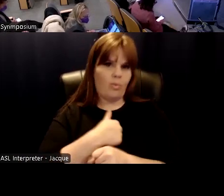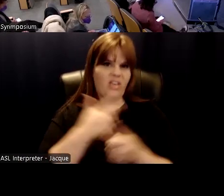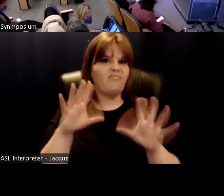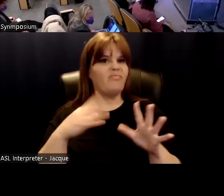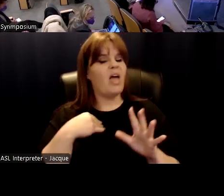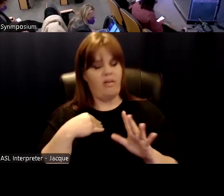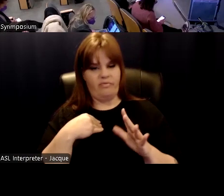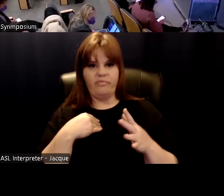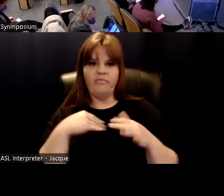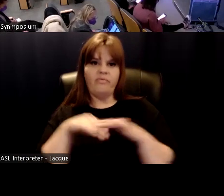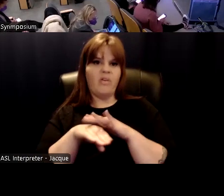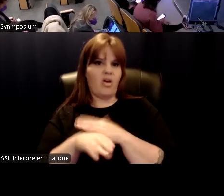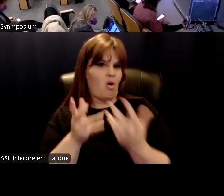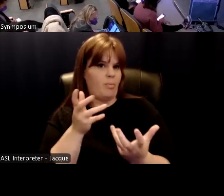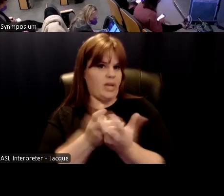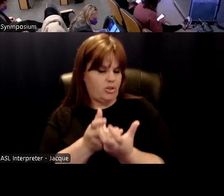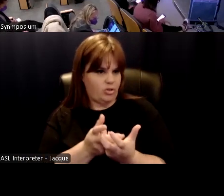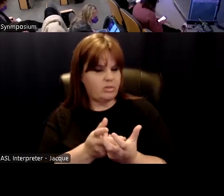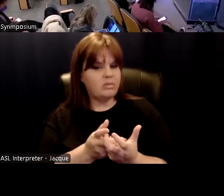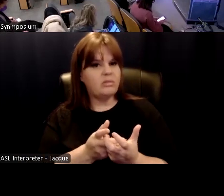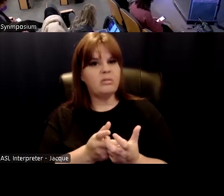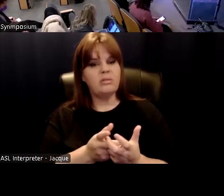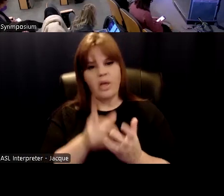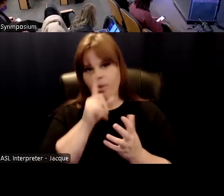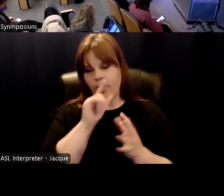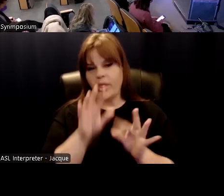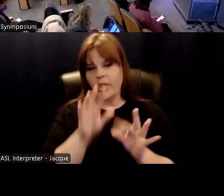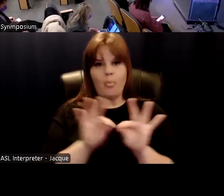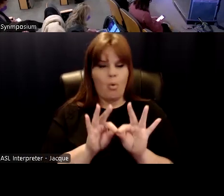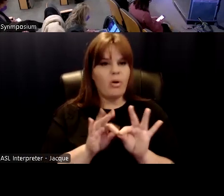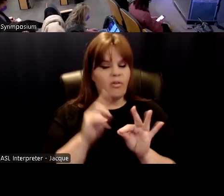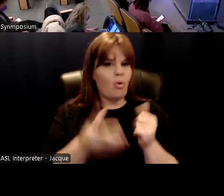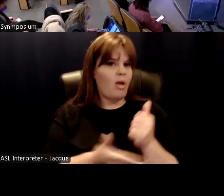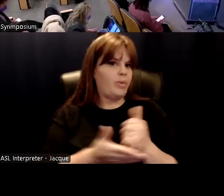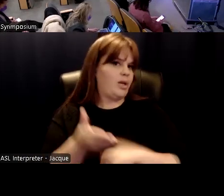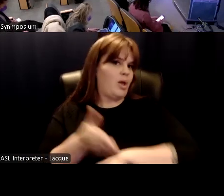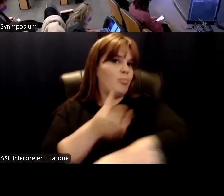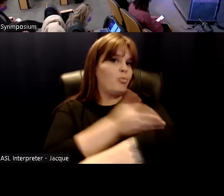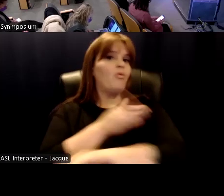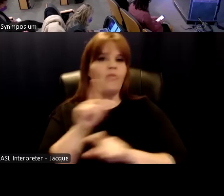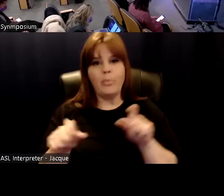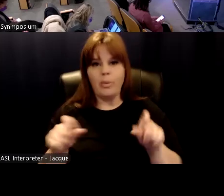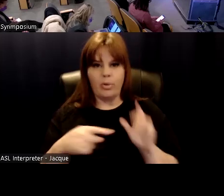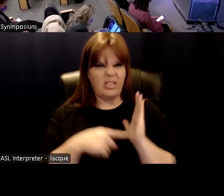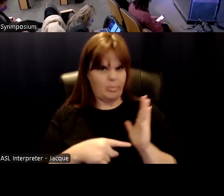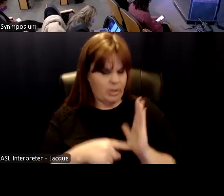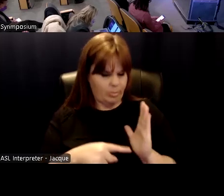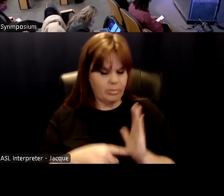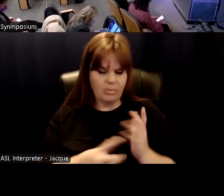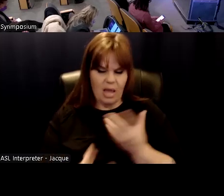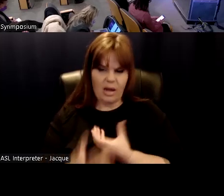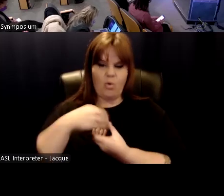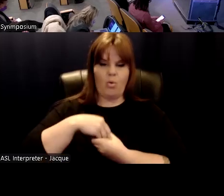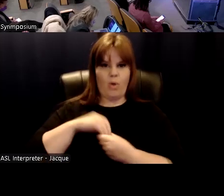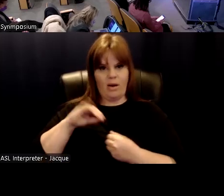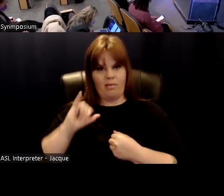accommodations are really important for helping improve people's symptoms. And incorporating that